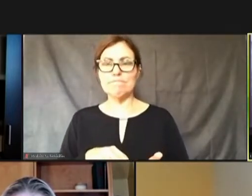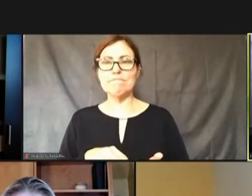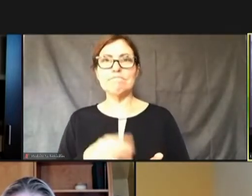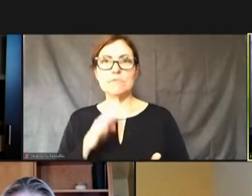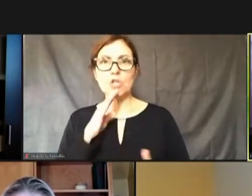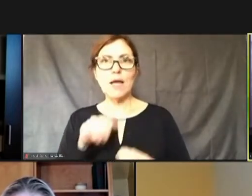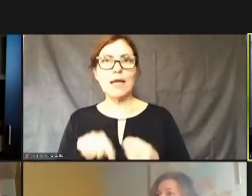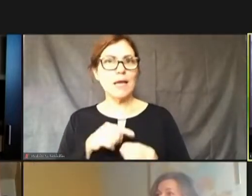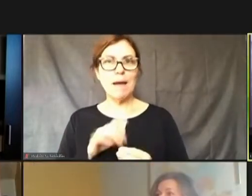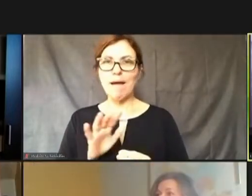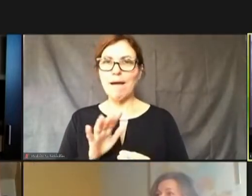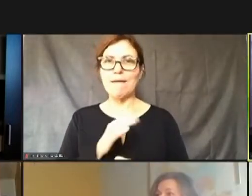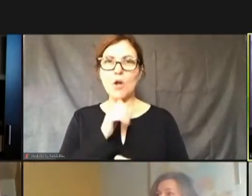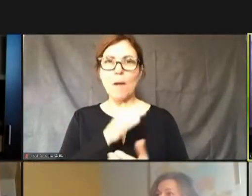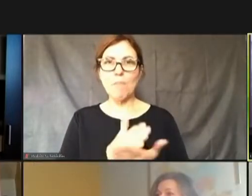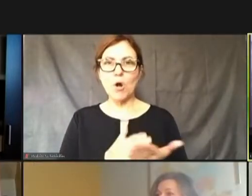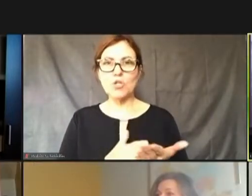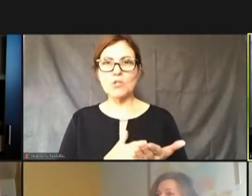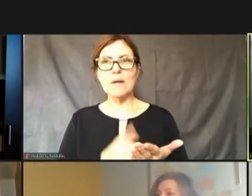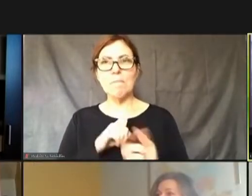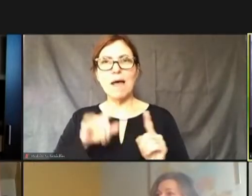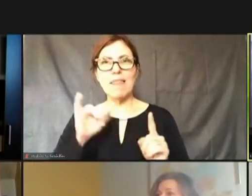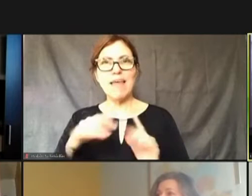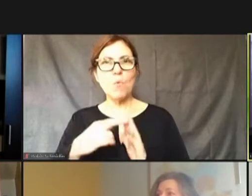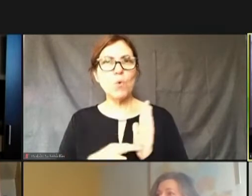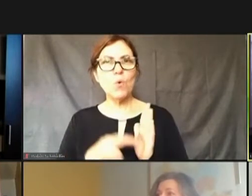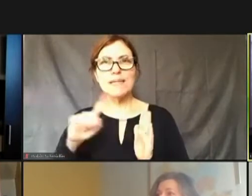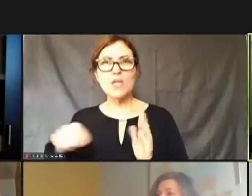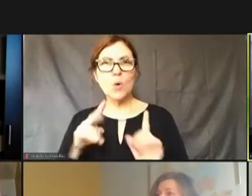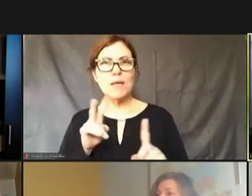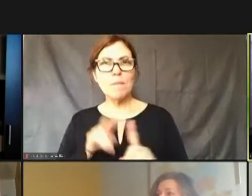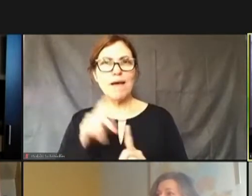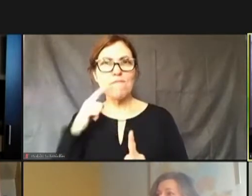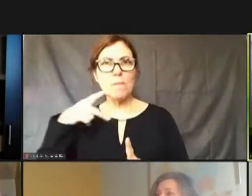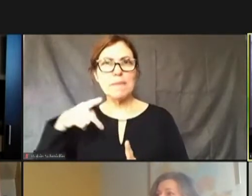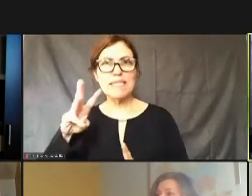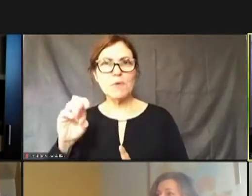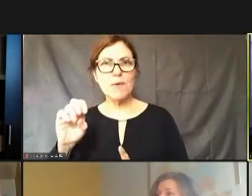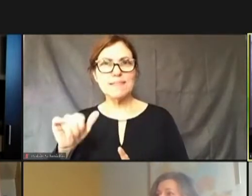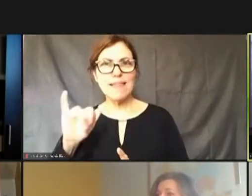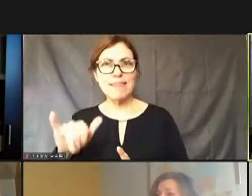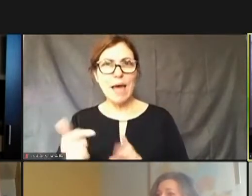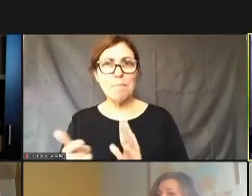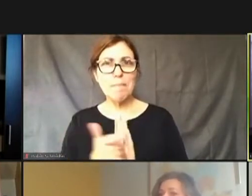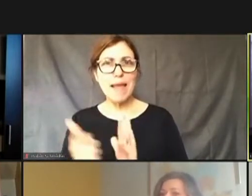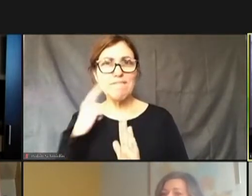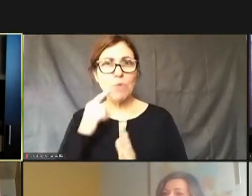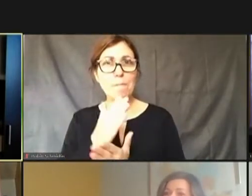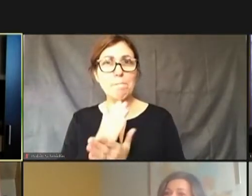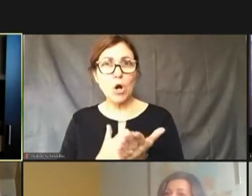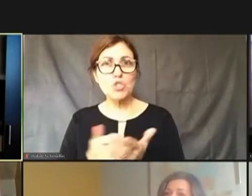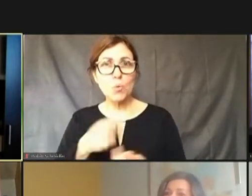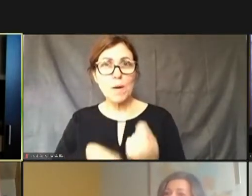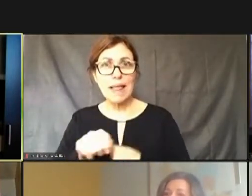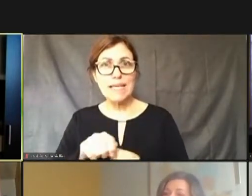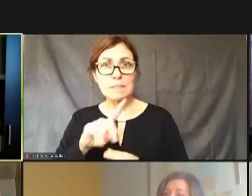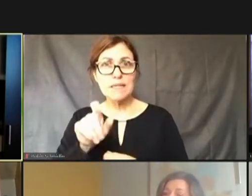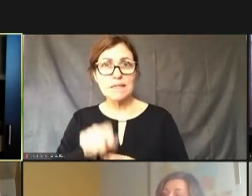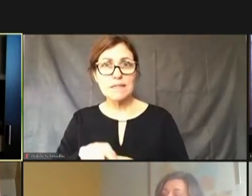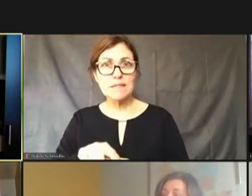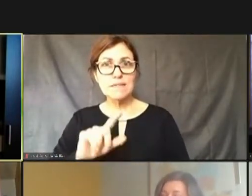ruling. Does it apply only to PWSA, this ban on partials? It does.